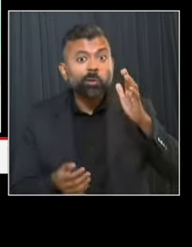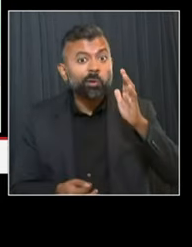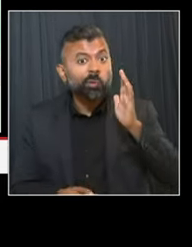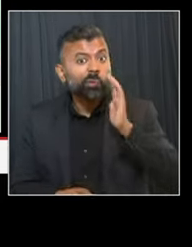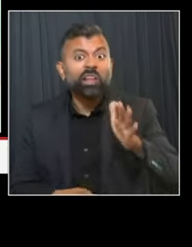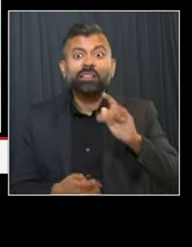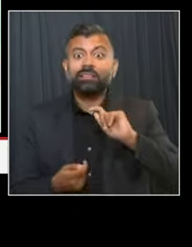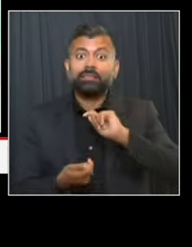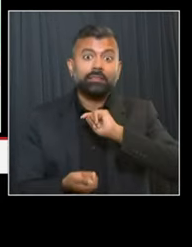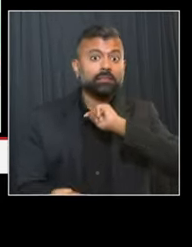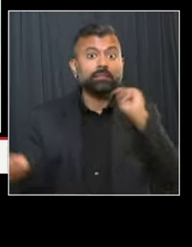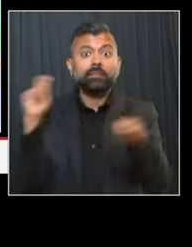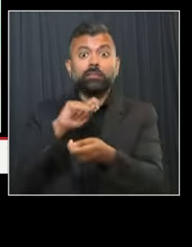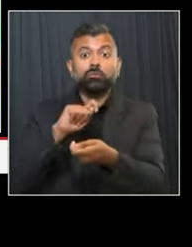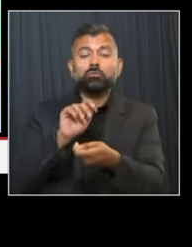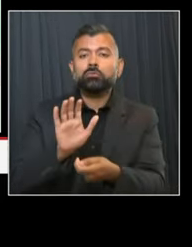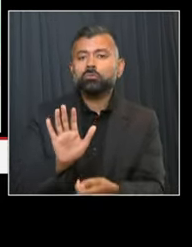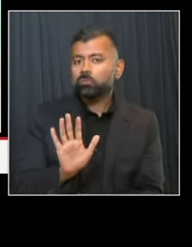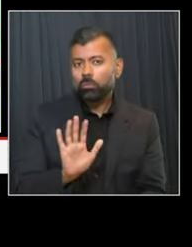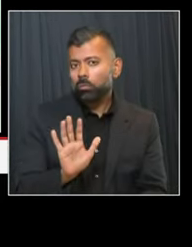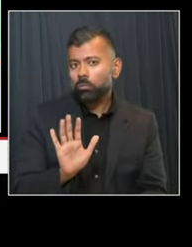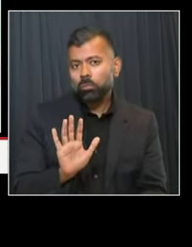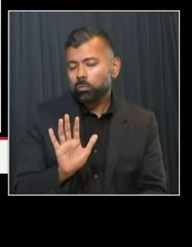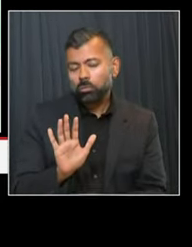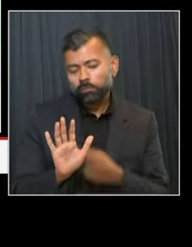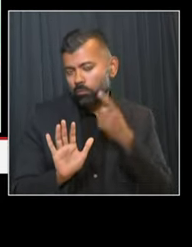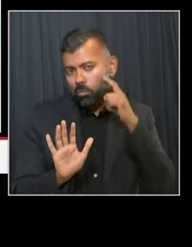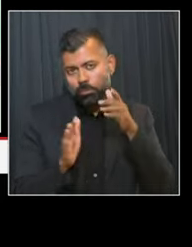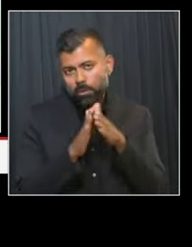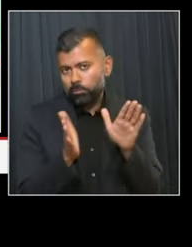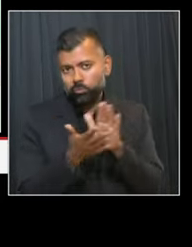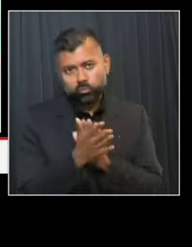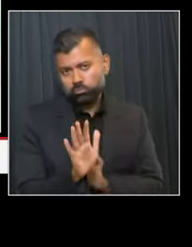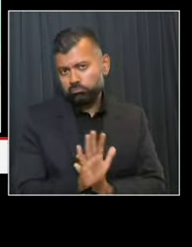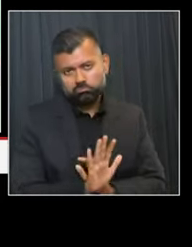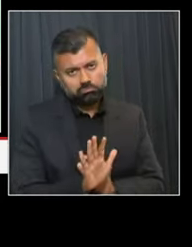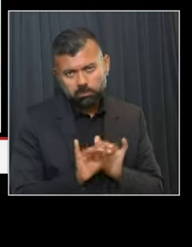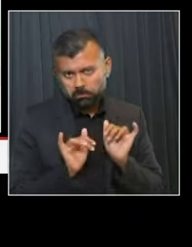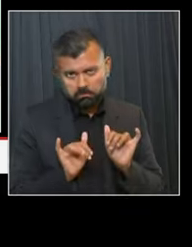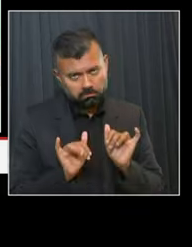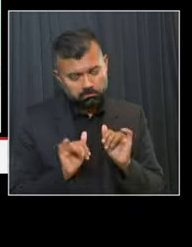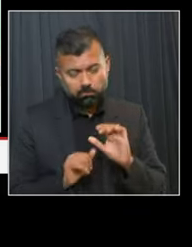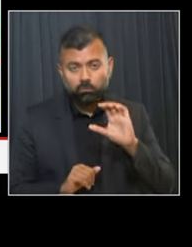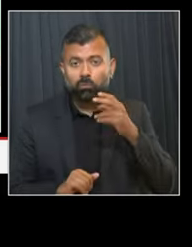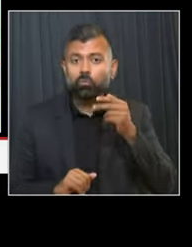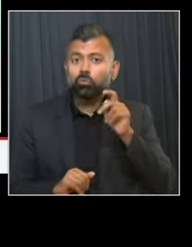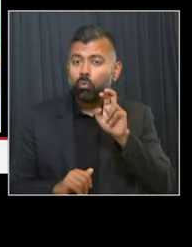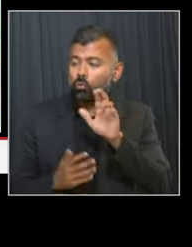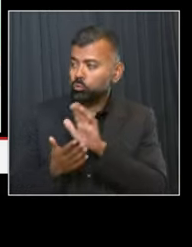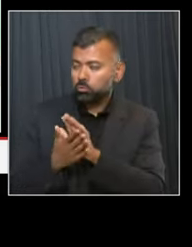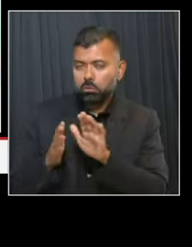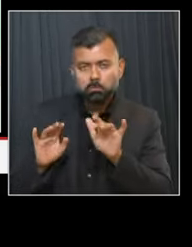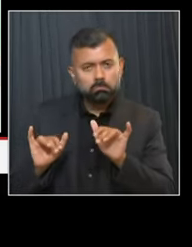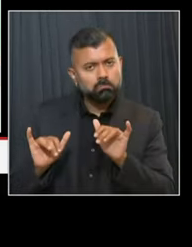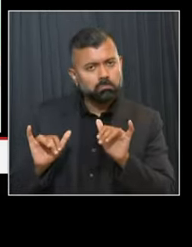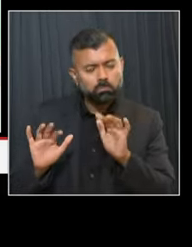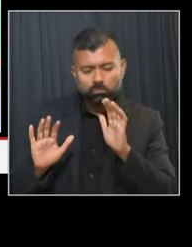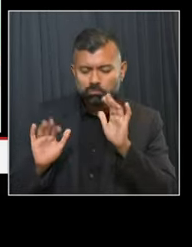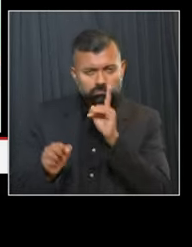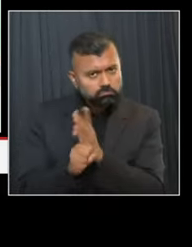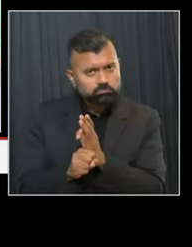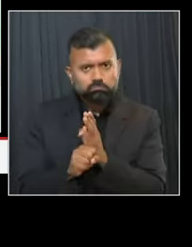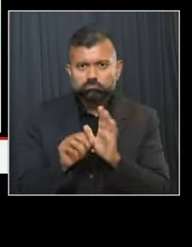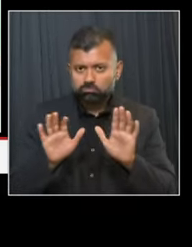change to DC public school funding or public charter school funding. When we get to that year, if we have not